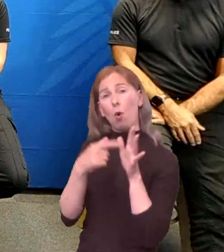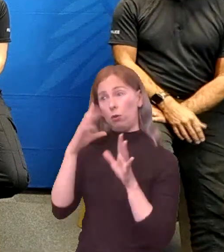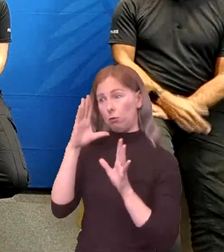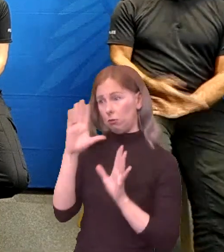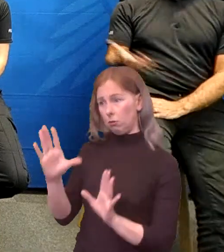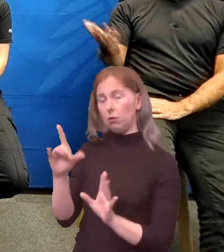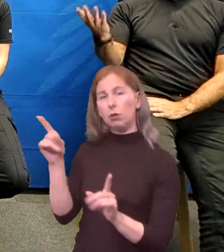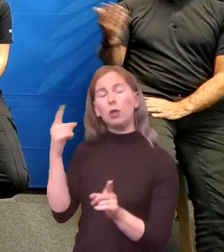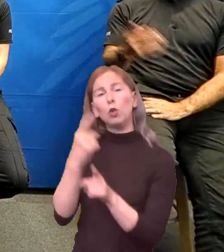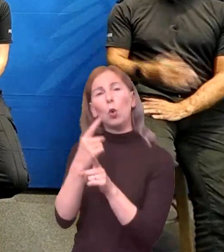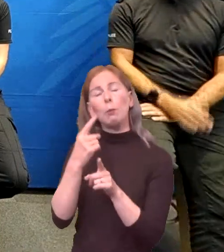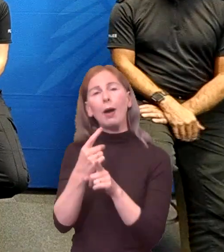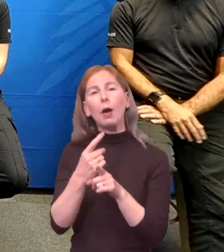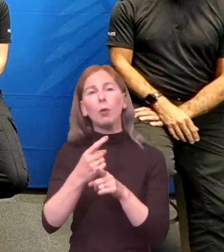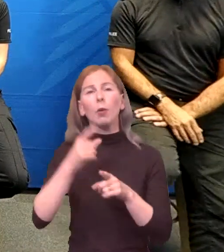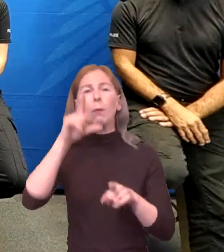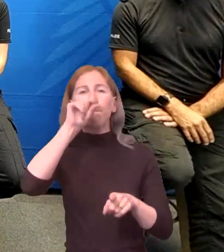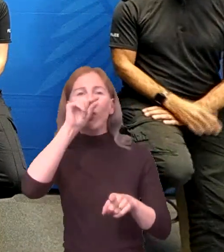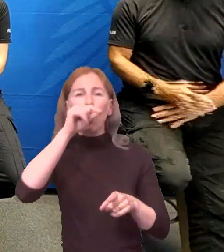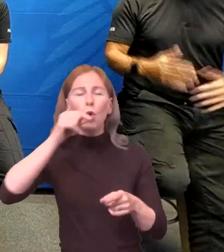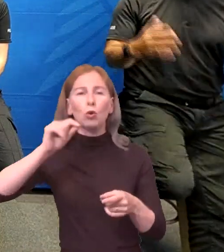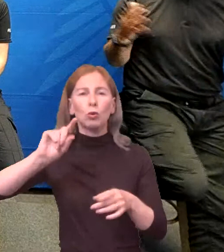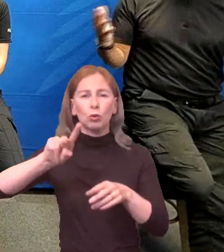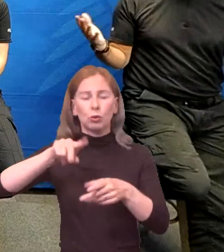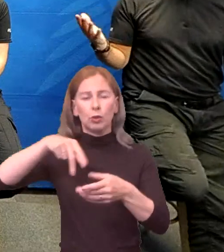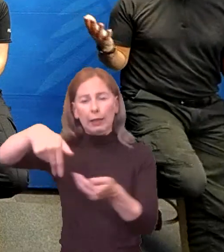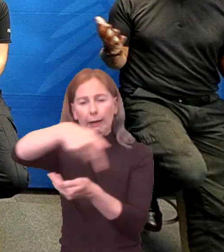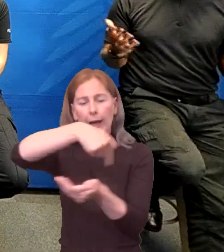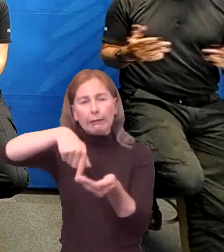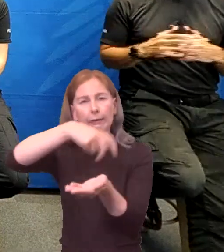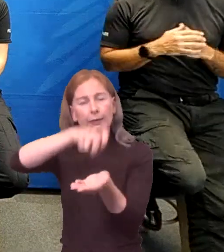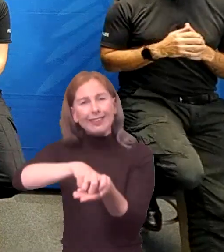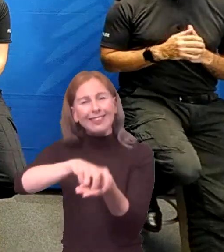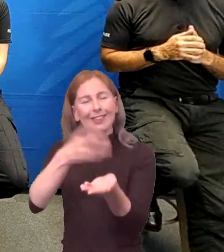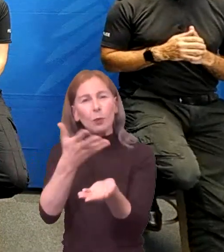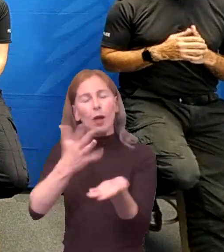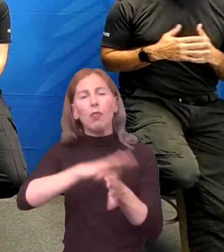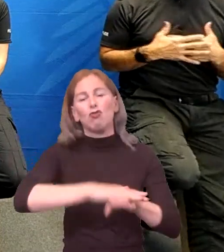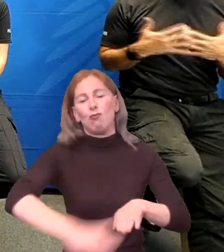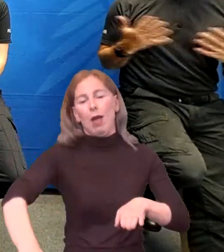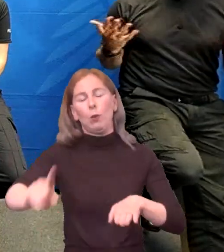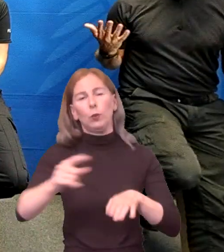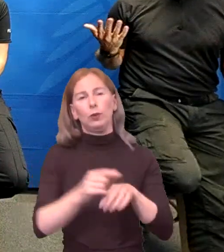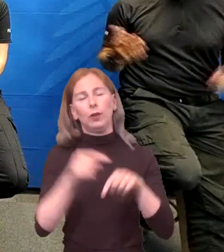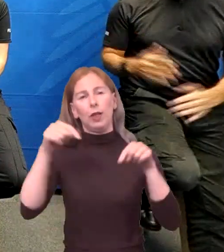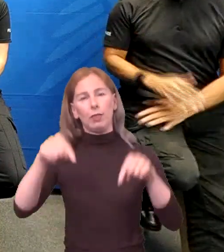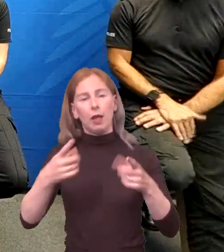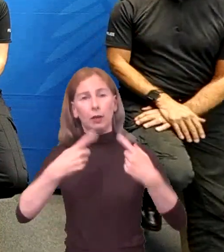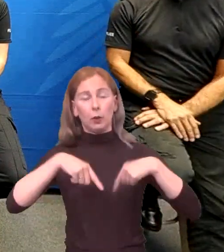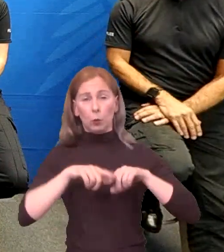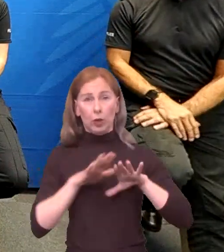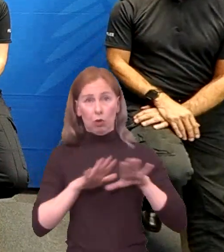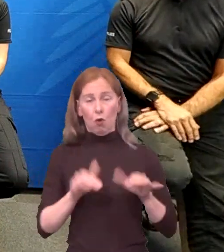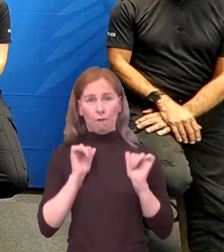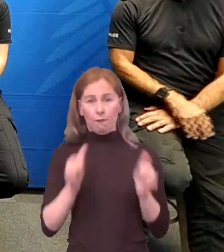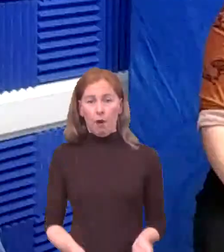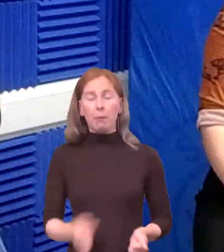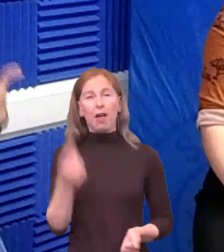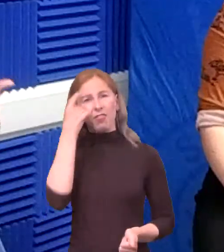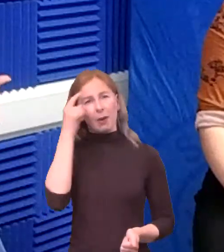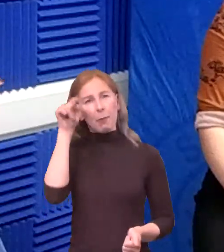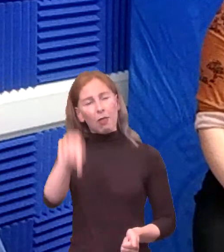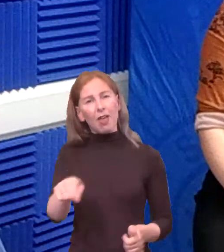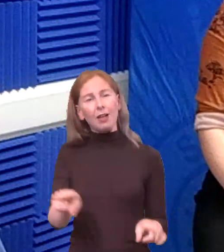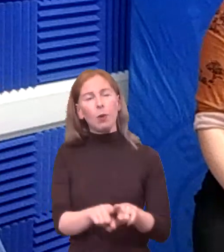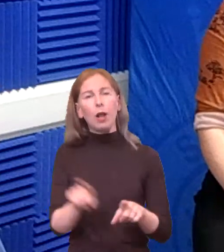So, Yeah. I mean, that might be something that you want to cover that's wider than what we non-farmers would think of. Yeah, so it's not